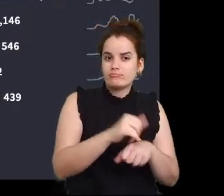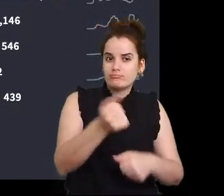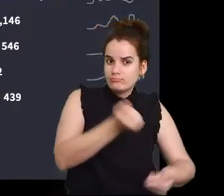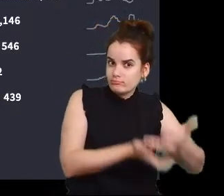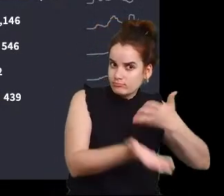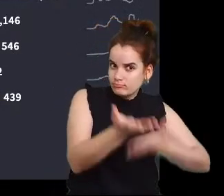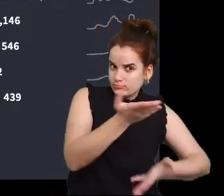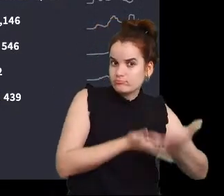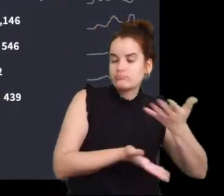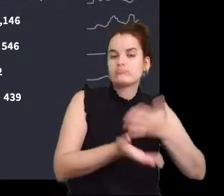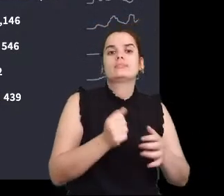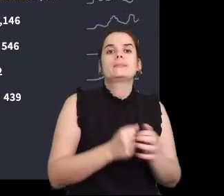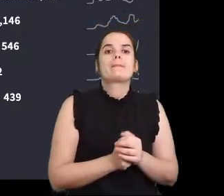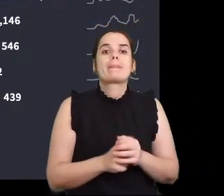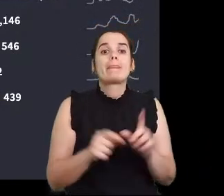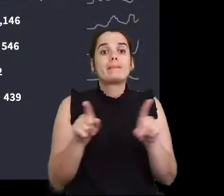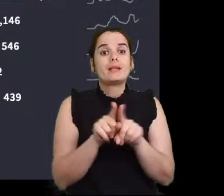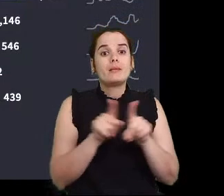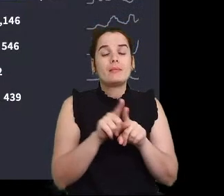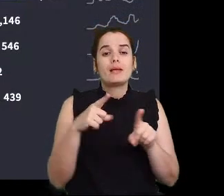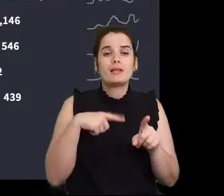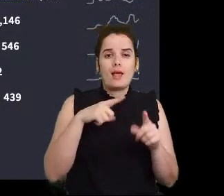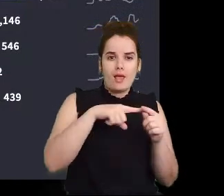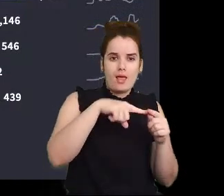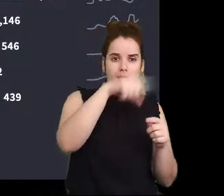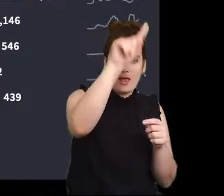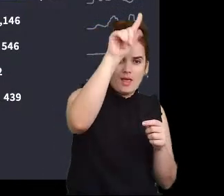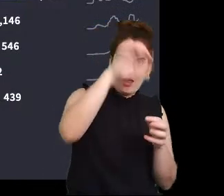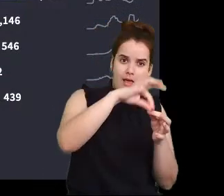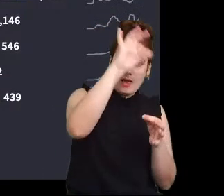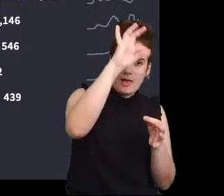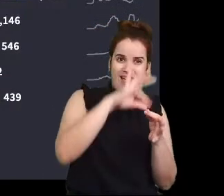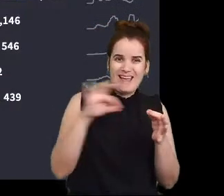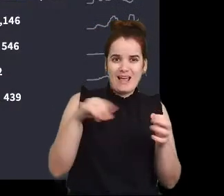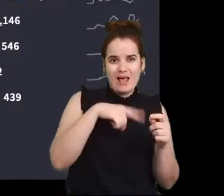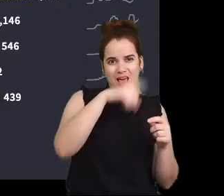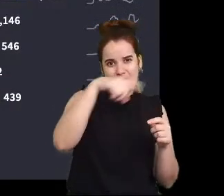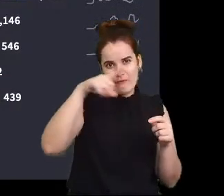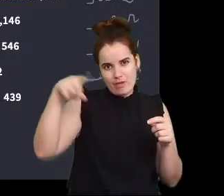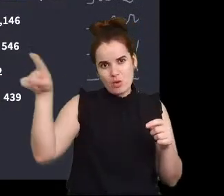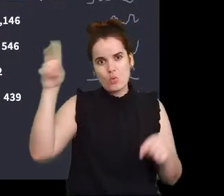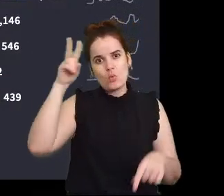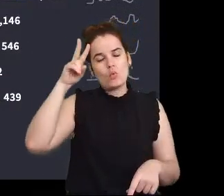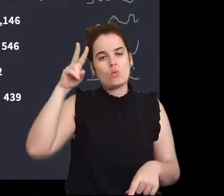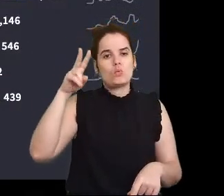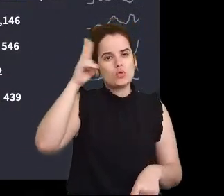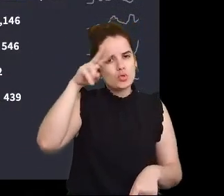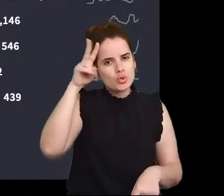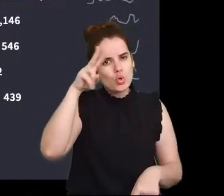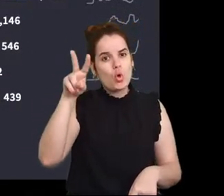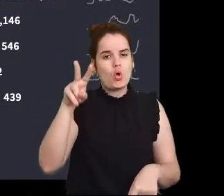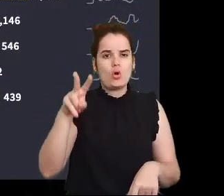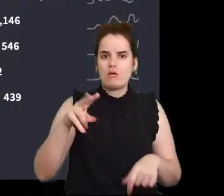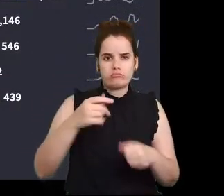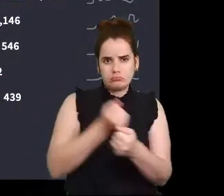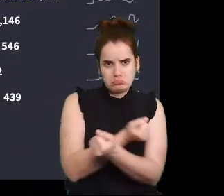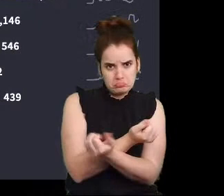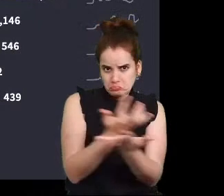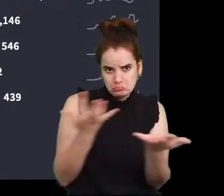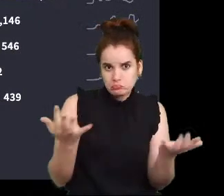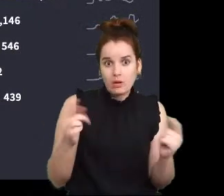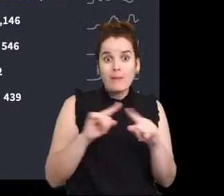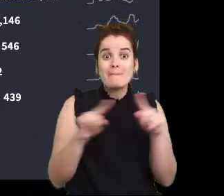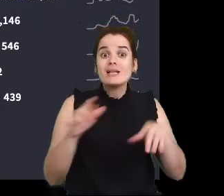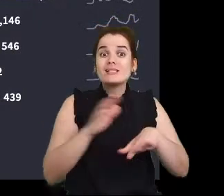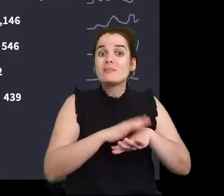stories scattered, but it's really up to the reader to play with tools and techniques to figure those out. It's